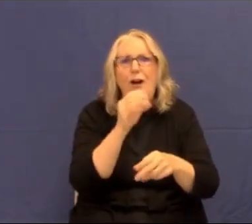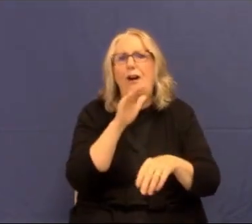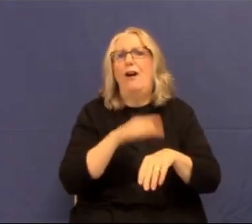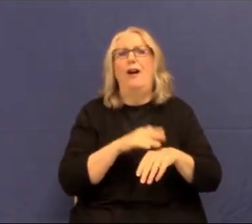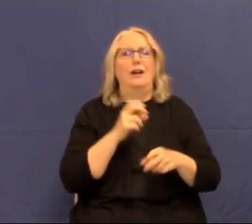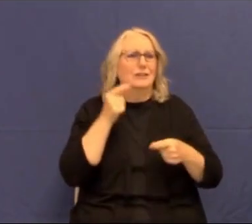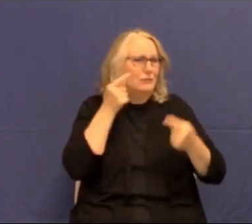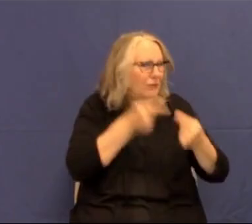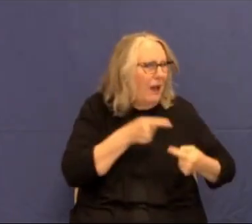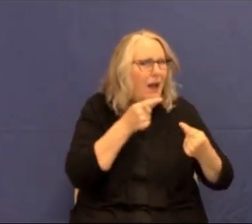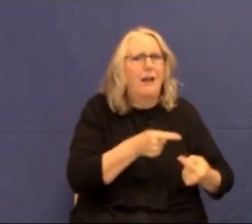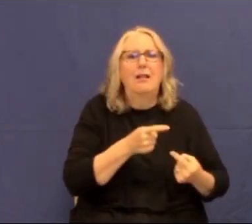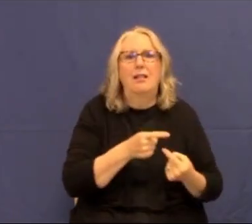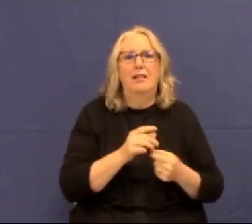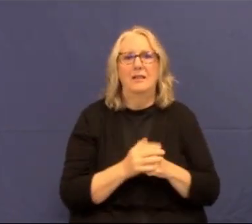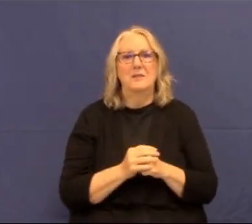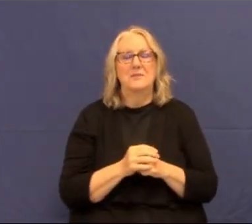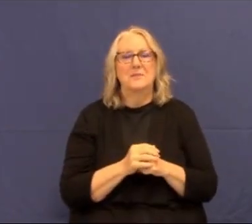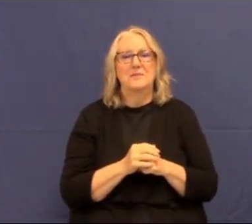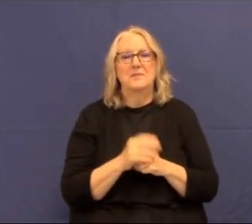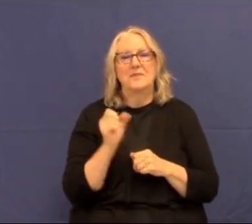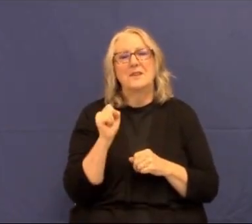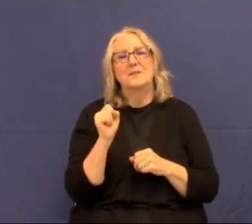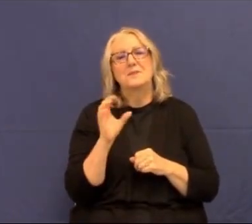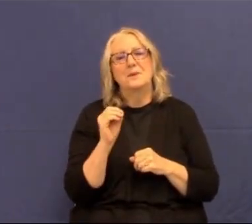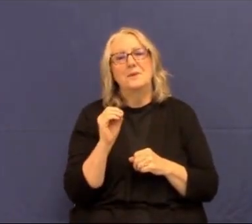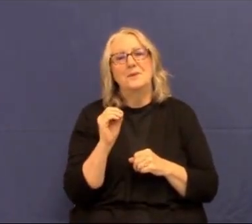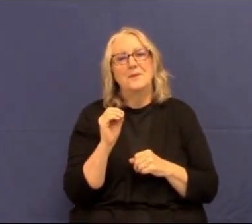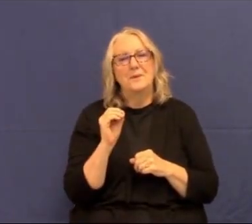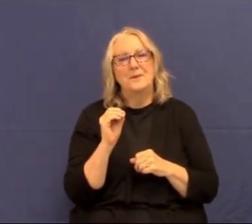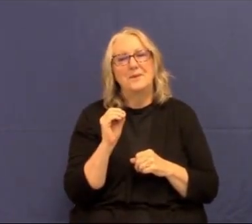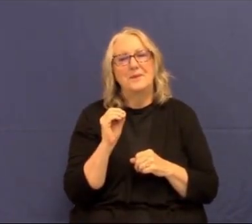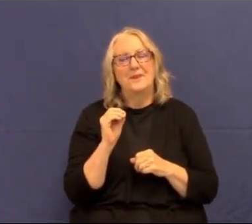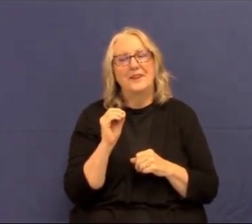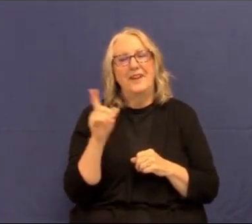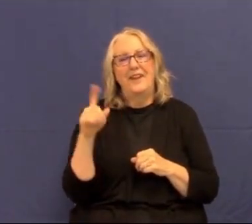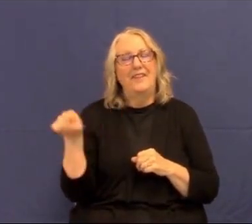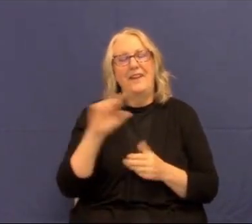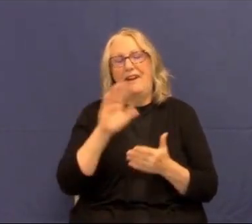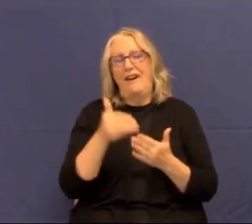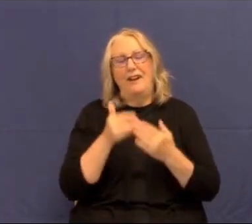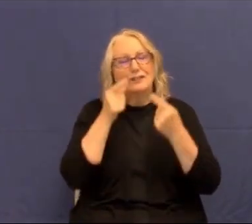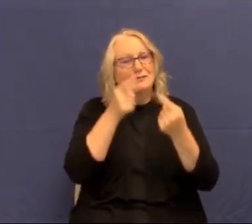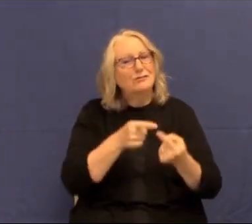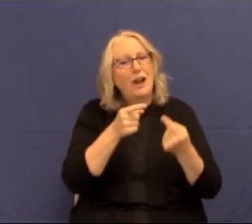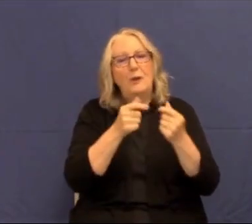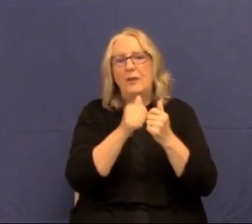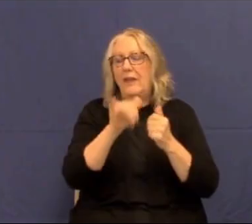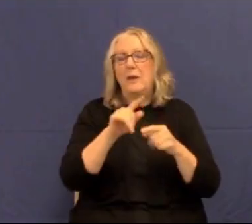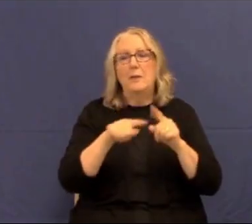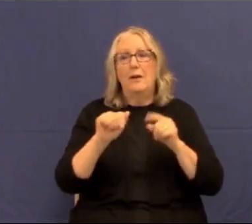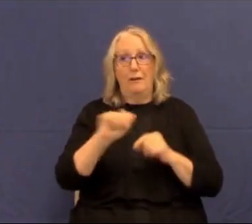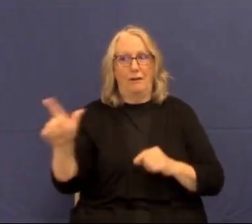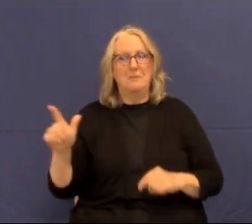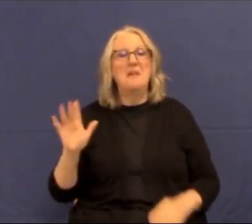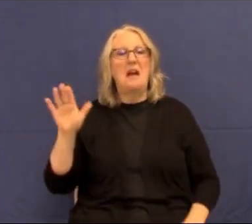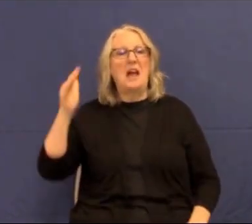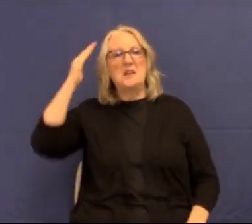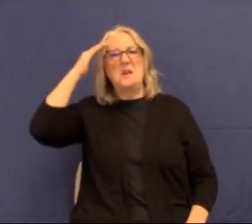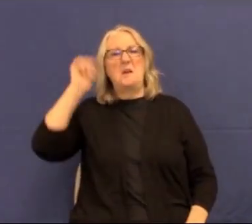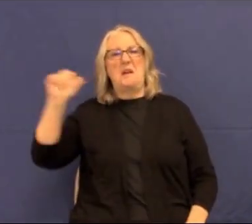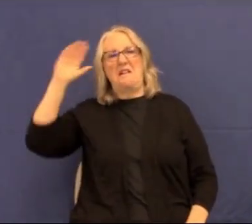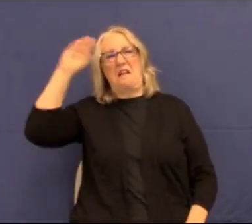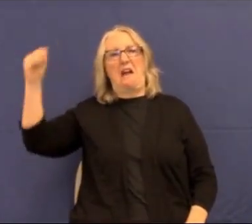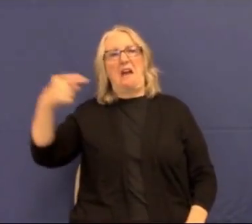on. And so they were all struggling with that, but they all knew a guy